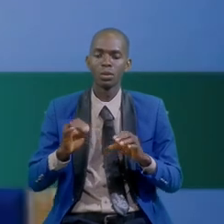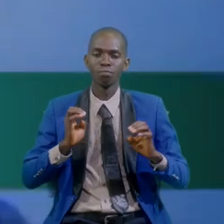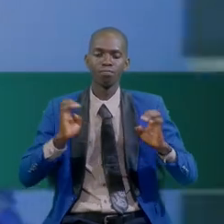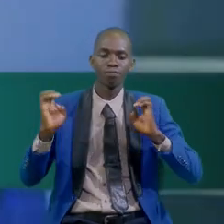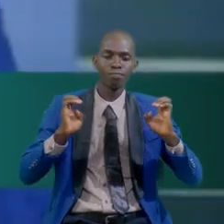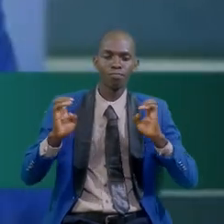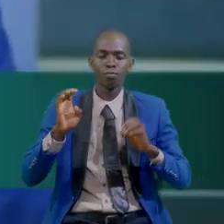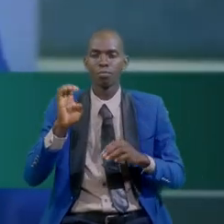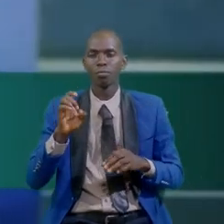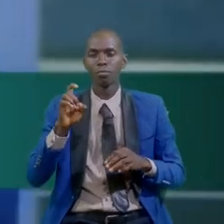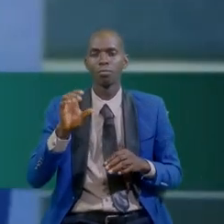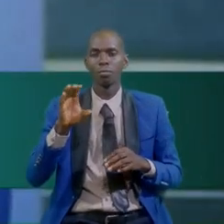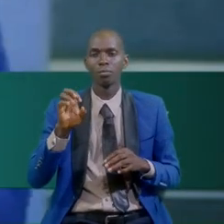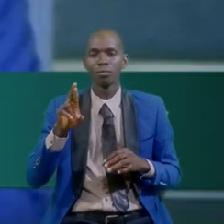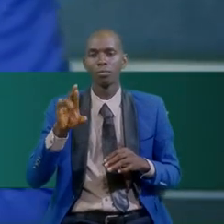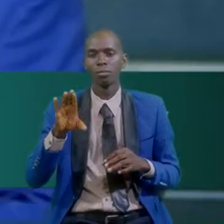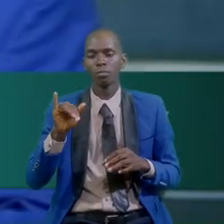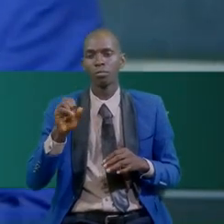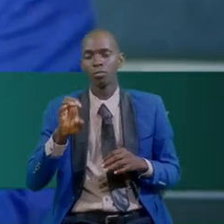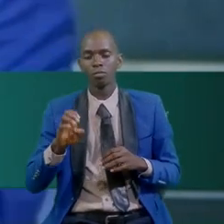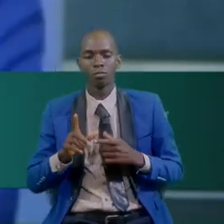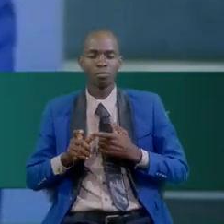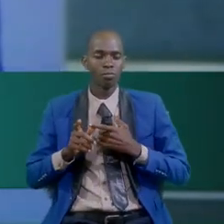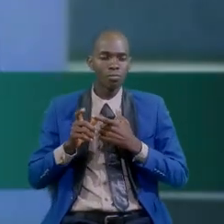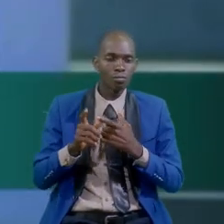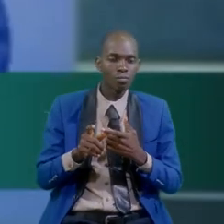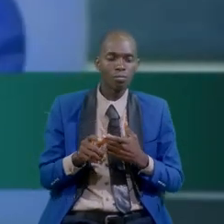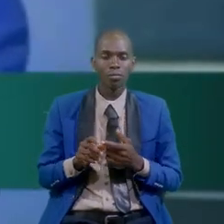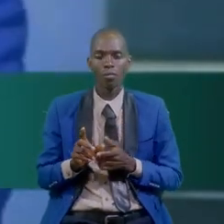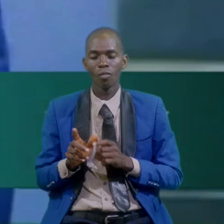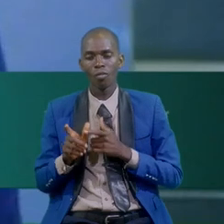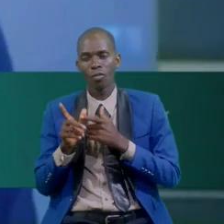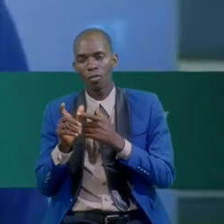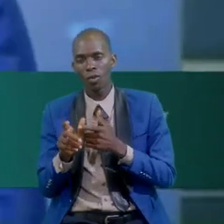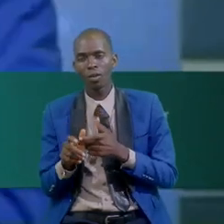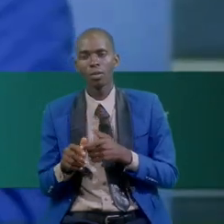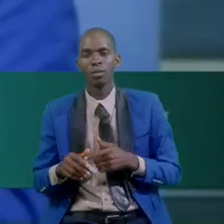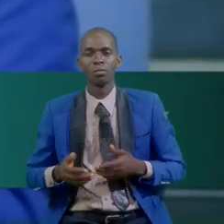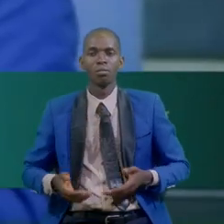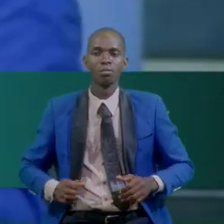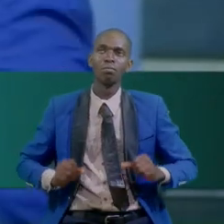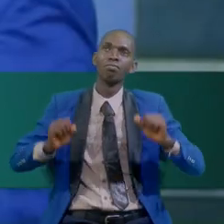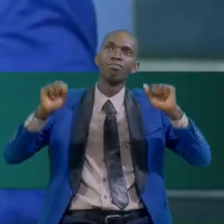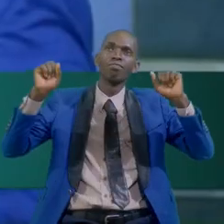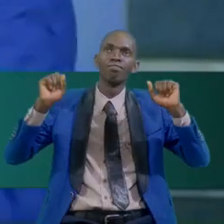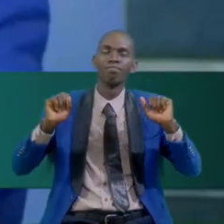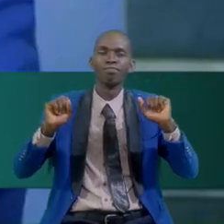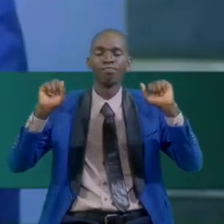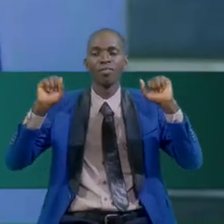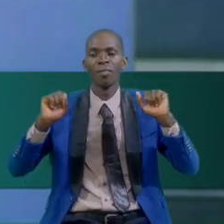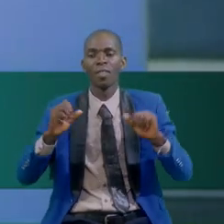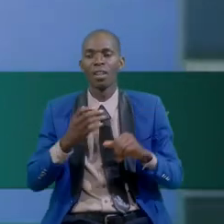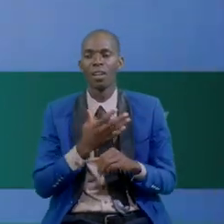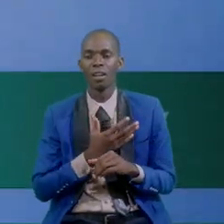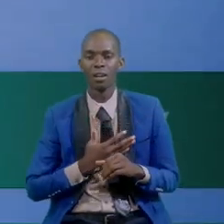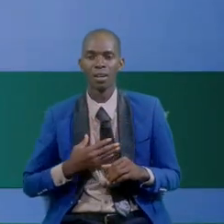exercise, walking, jogging, running, throwing weights, lifting weights, and strengthening